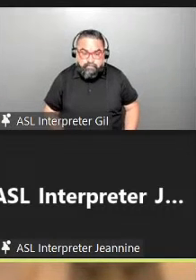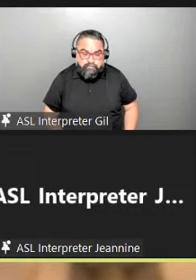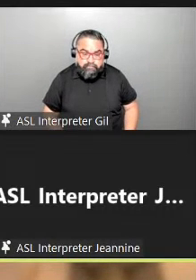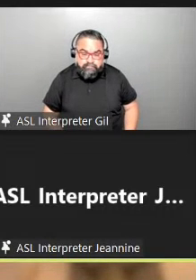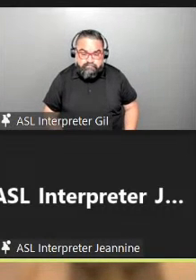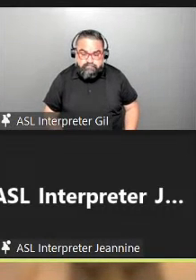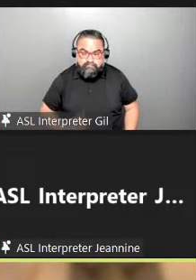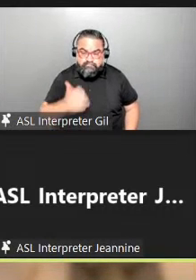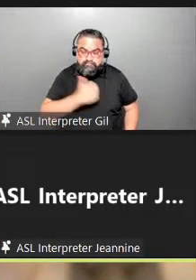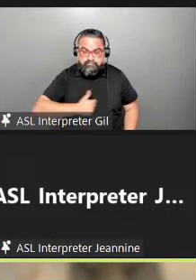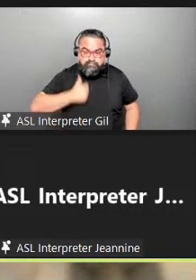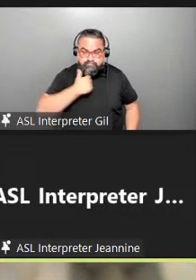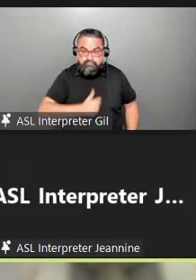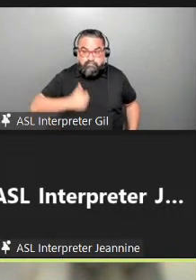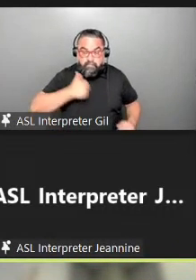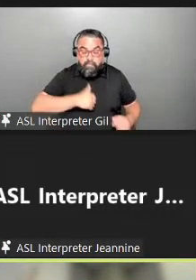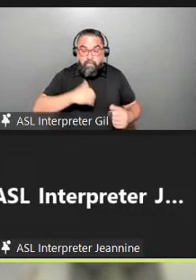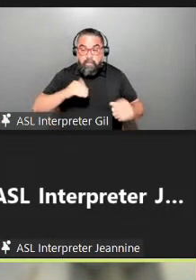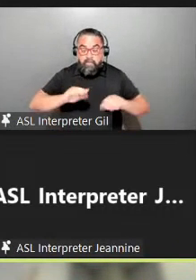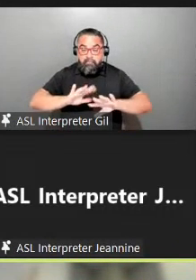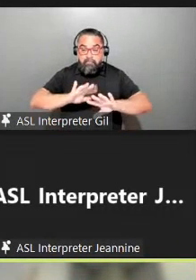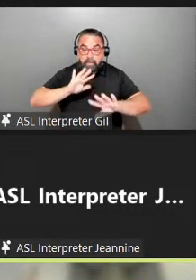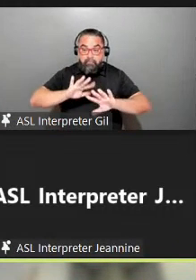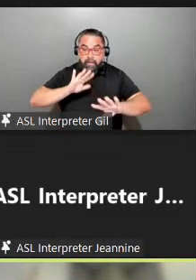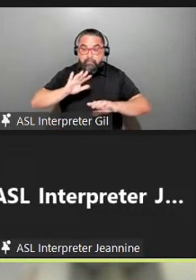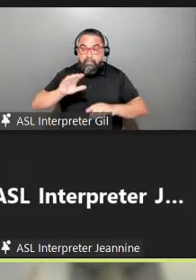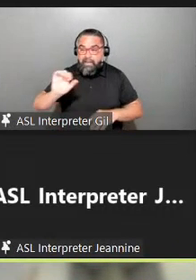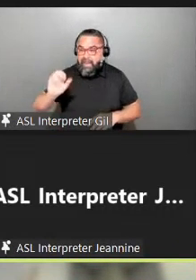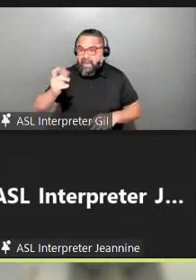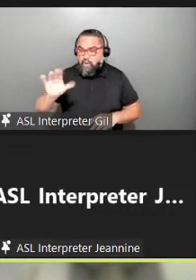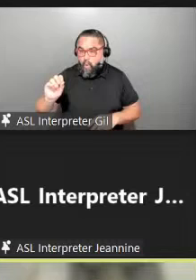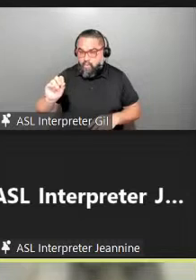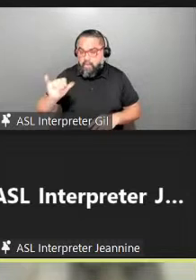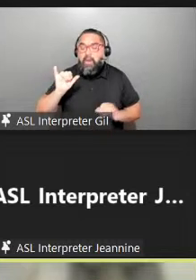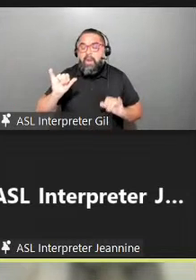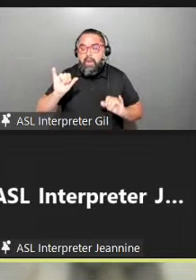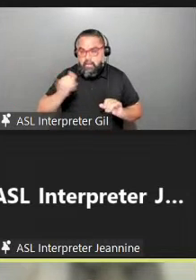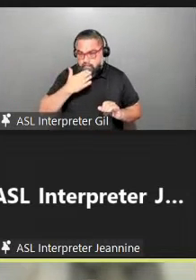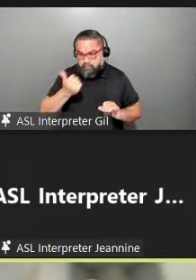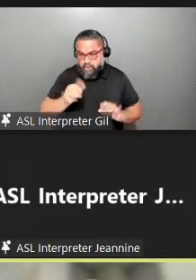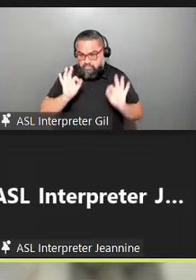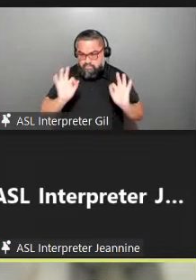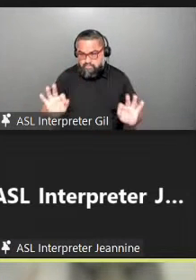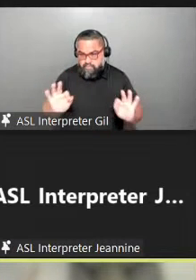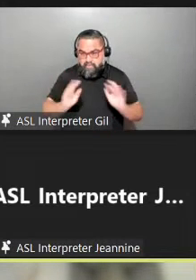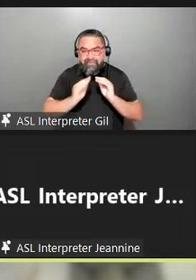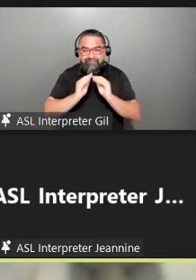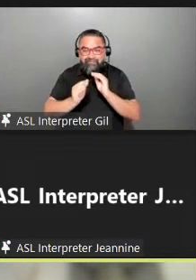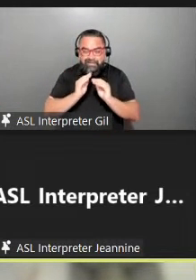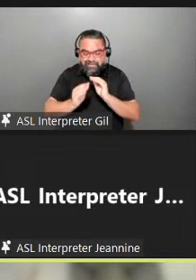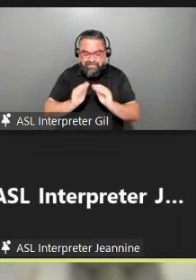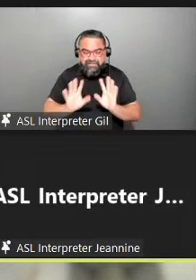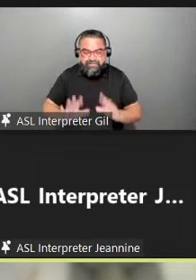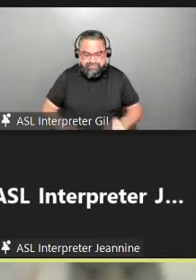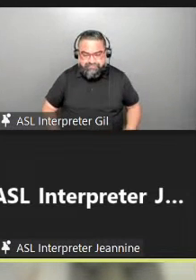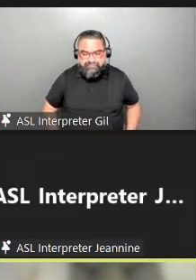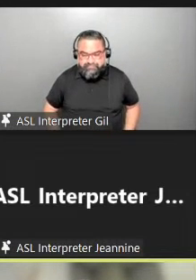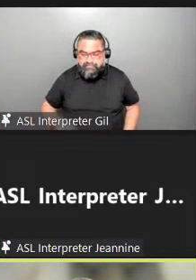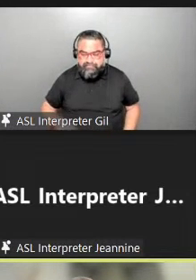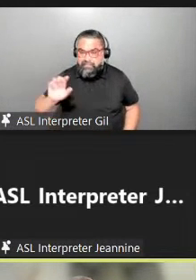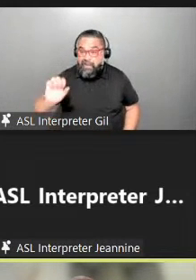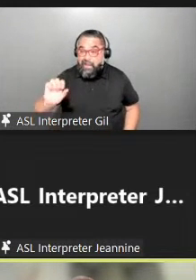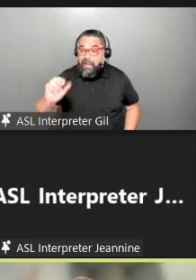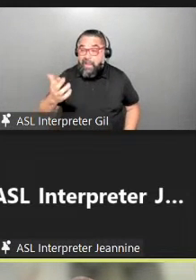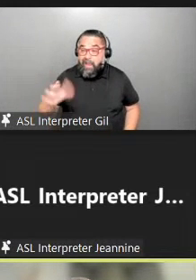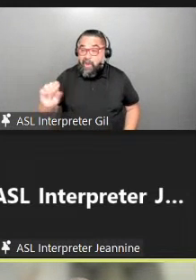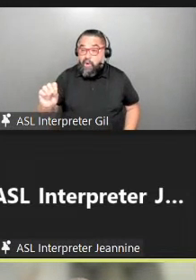I apologize. We're getting some echo here. Okay, there we go. I think we got it fixed. The echo is distracting me. We really